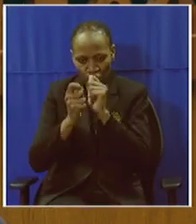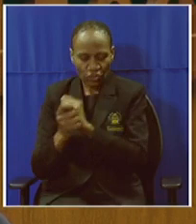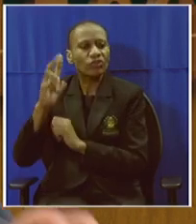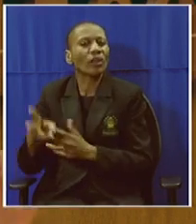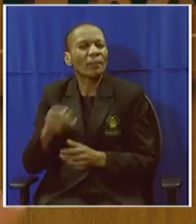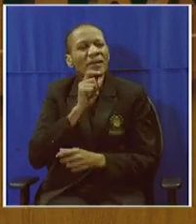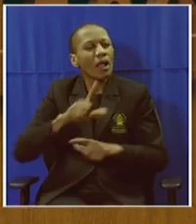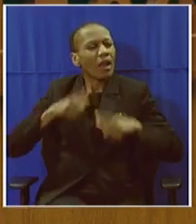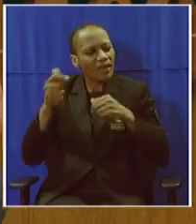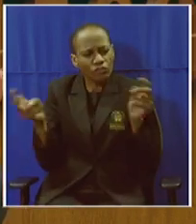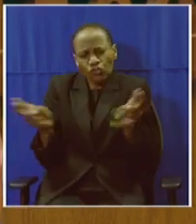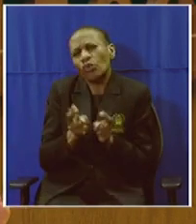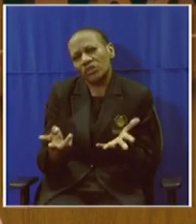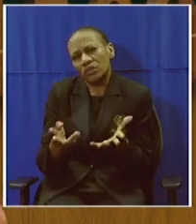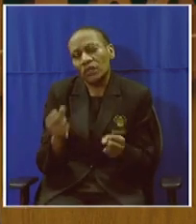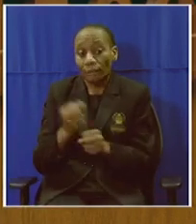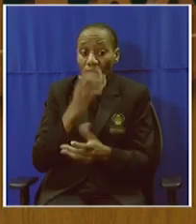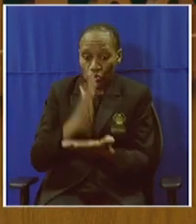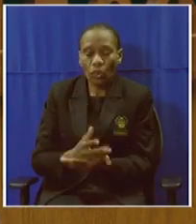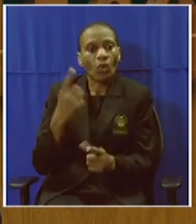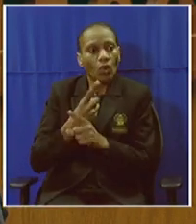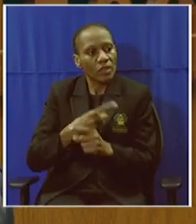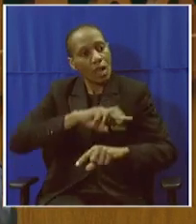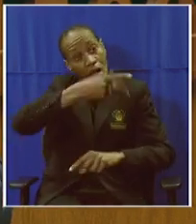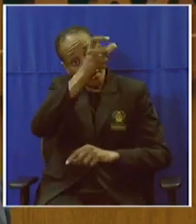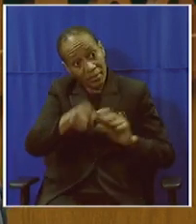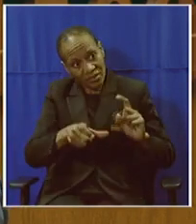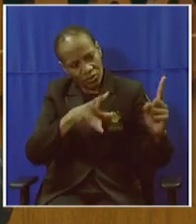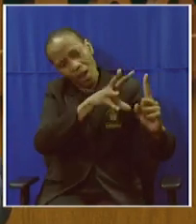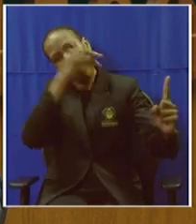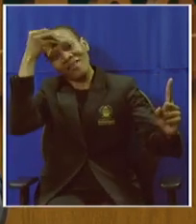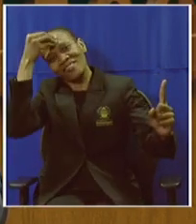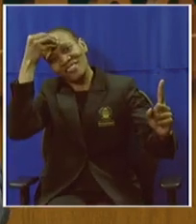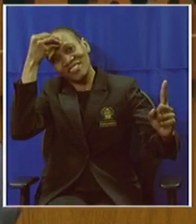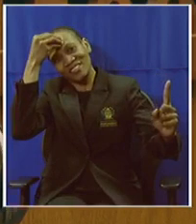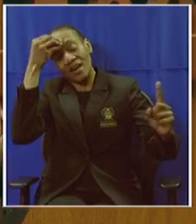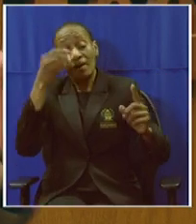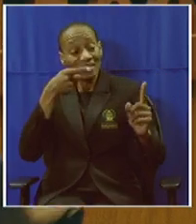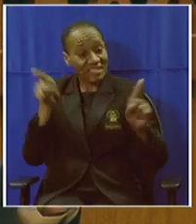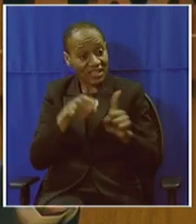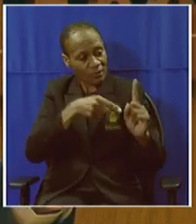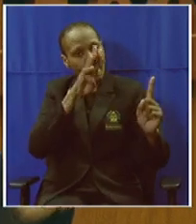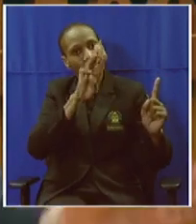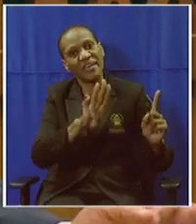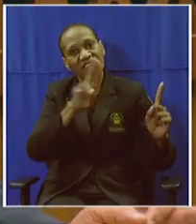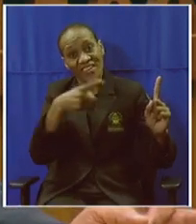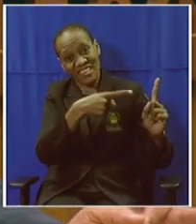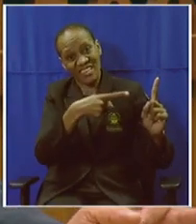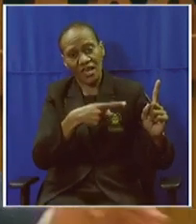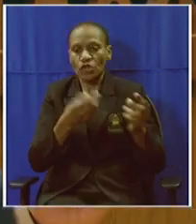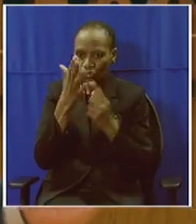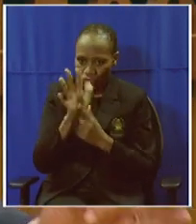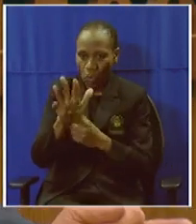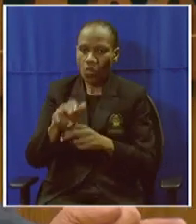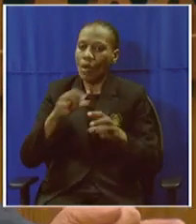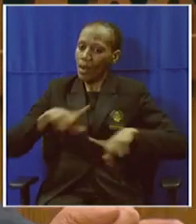certainty. Make sure that we emulate the Honorable B.V. Gloria to spread love, forgiveness,